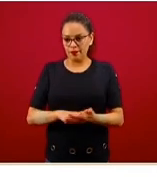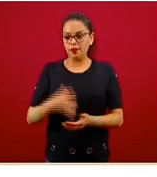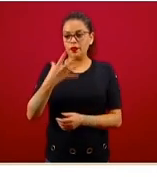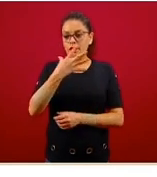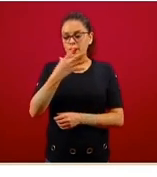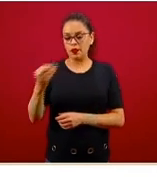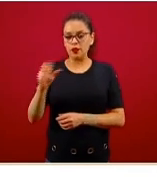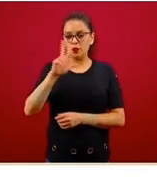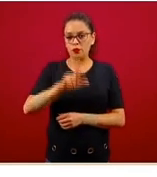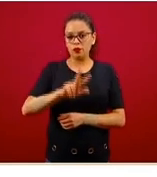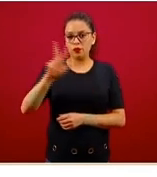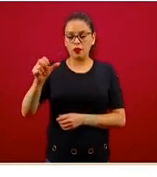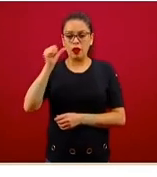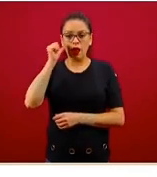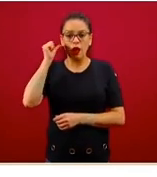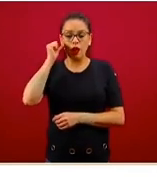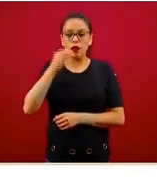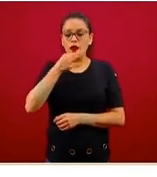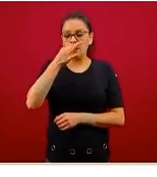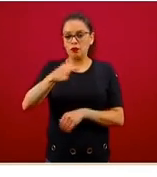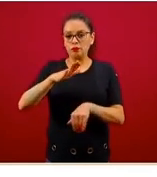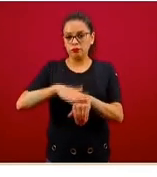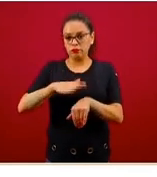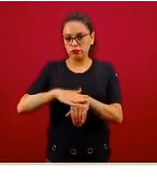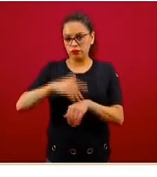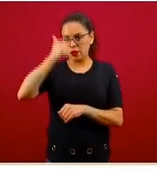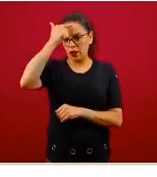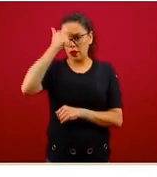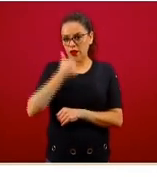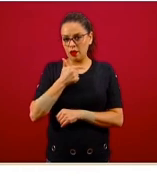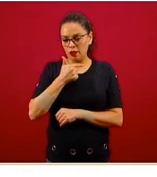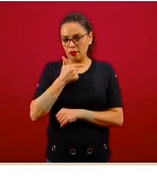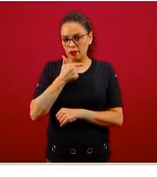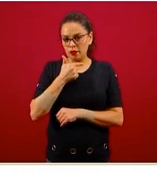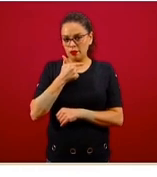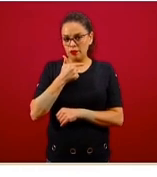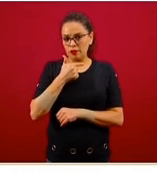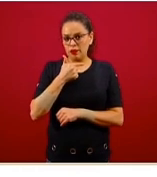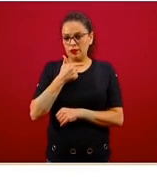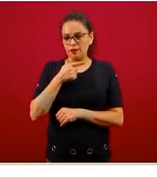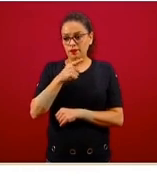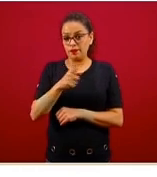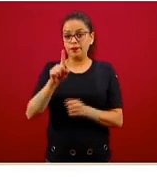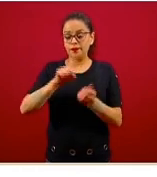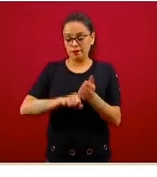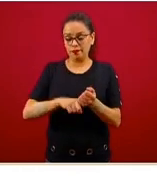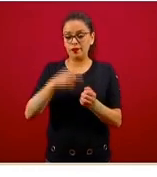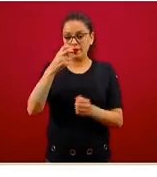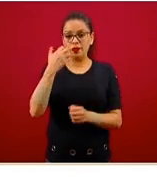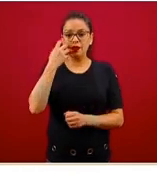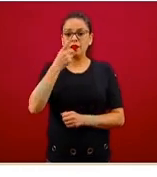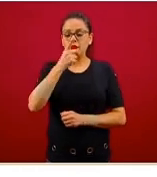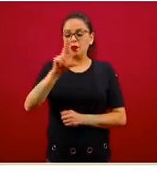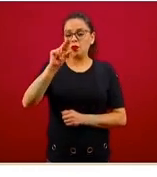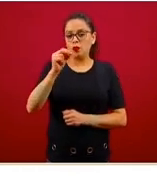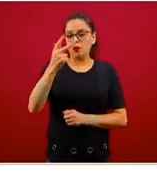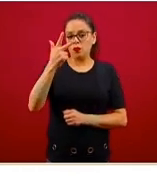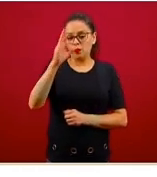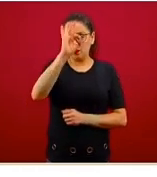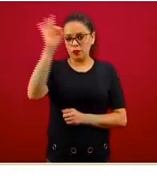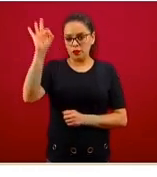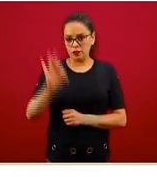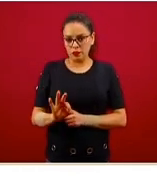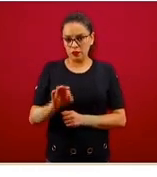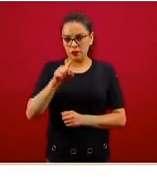669 medical units that can notify now because they have a username and a password on the